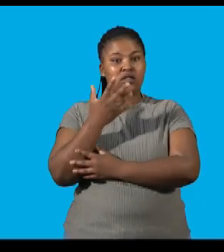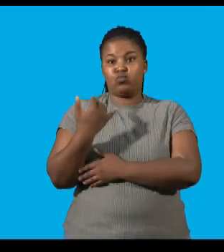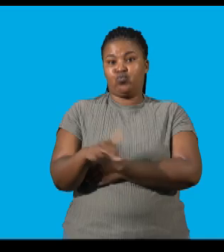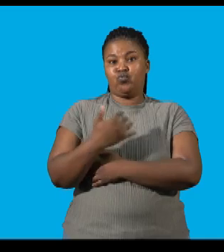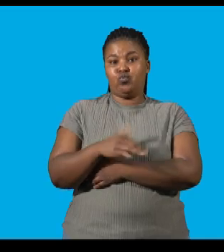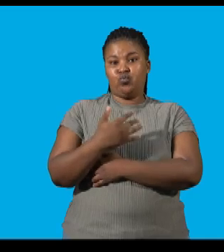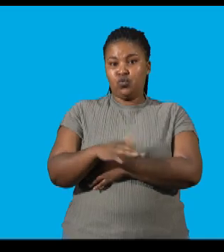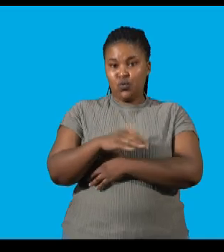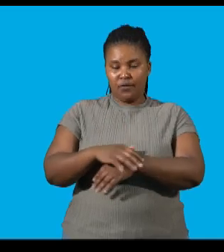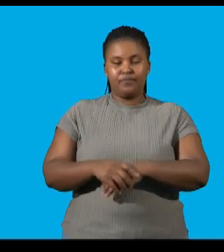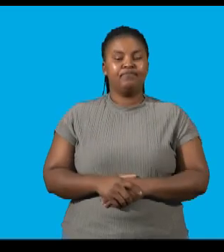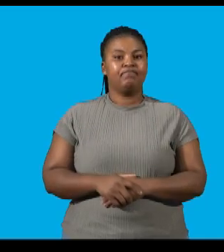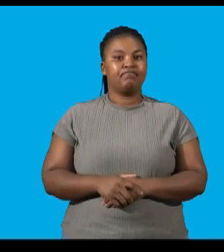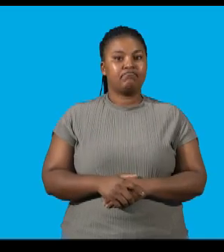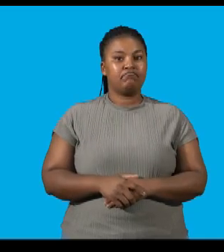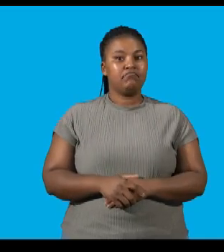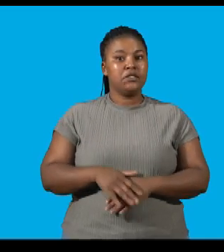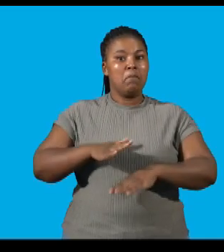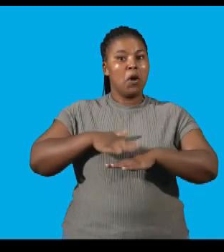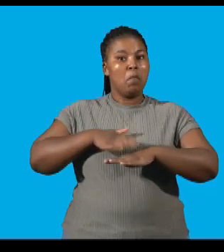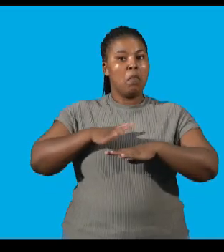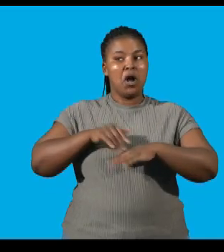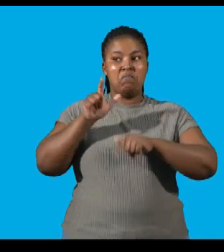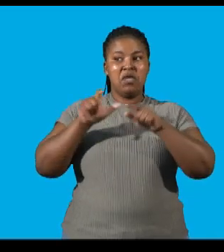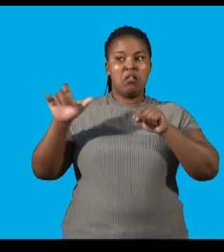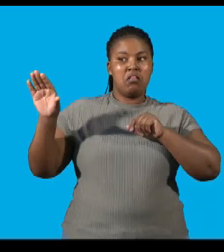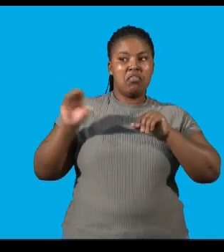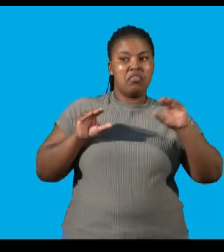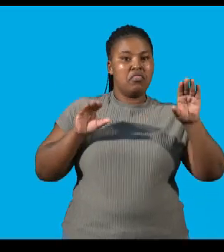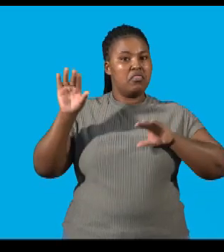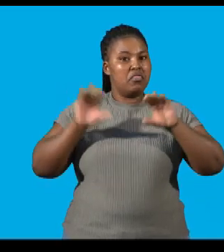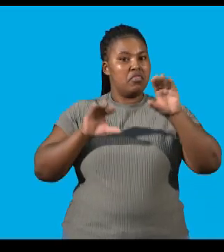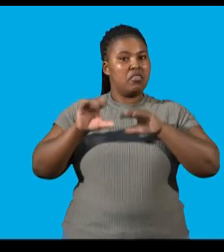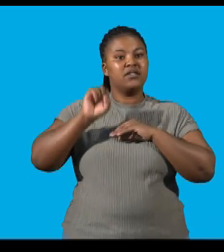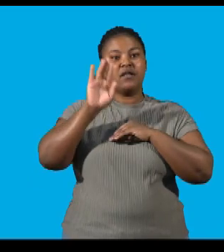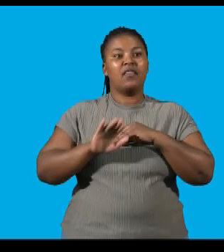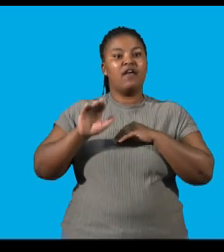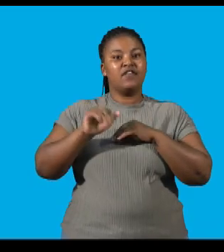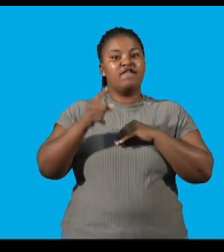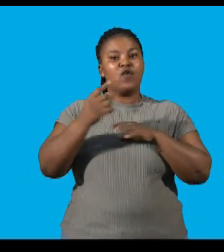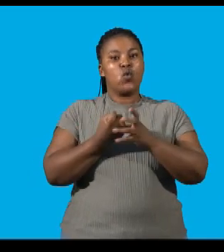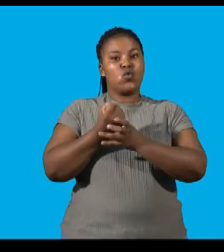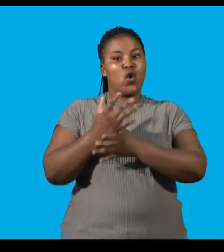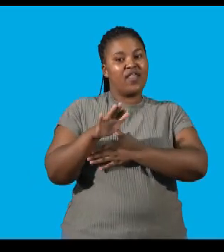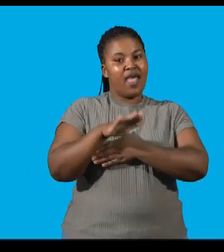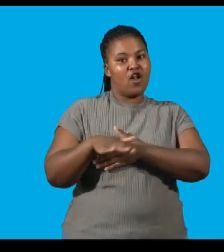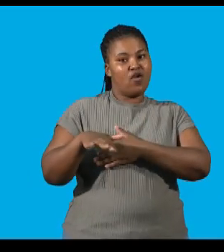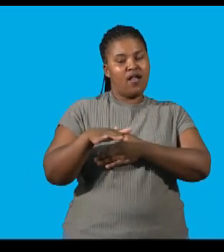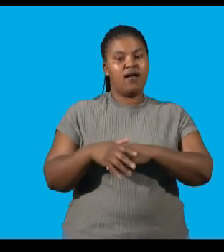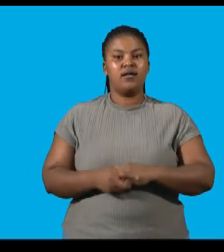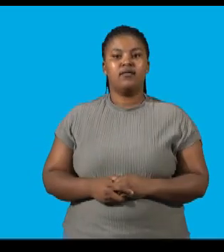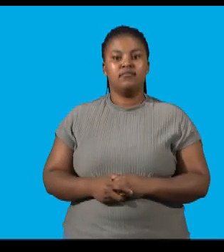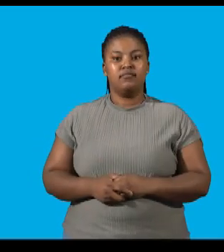is stimulated by attracting more investments in key growth areas. Number